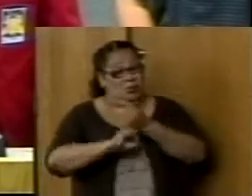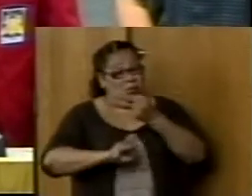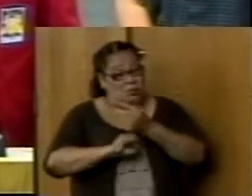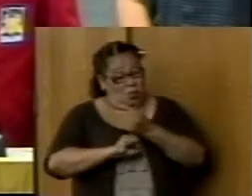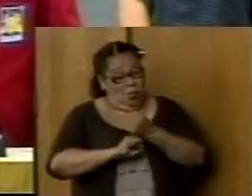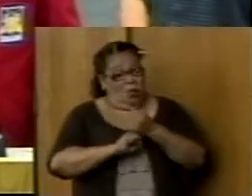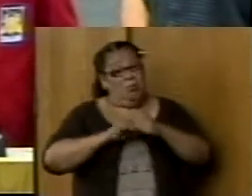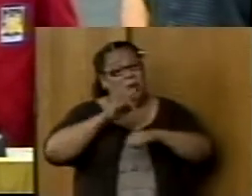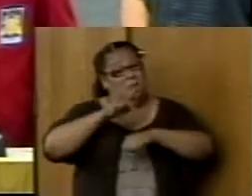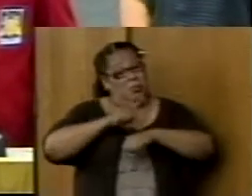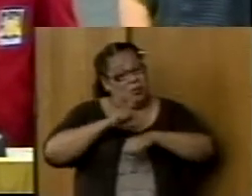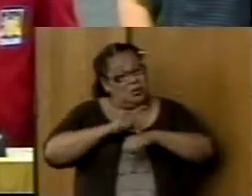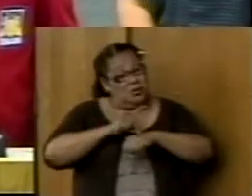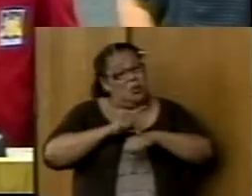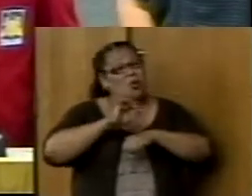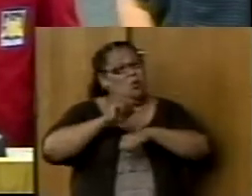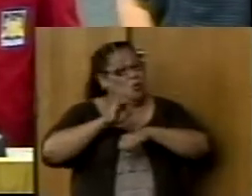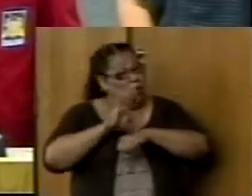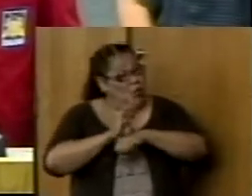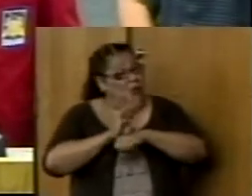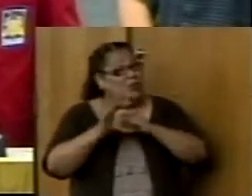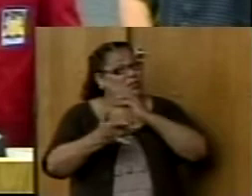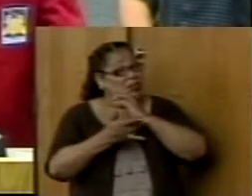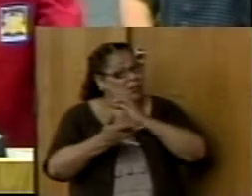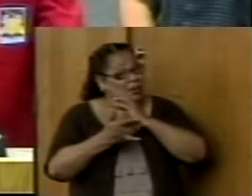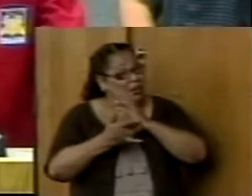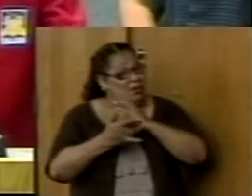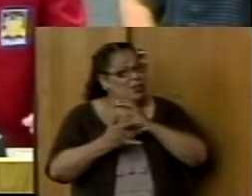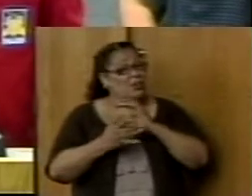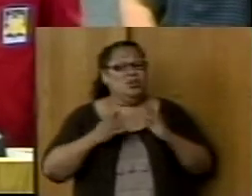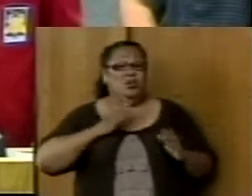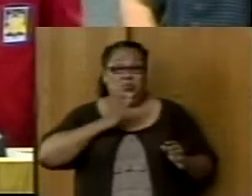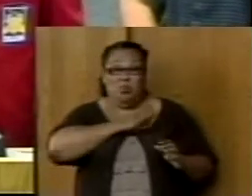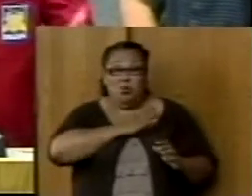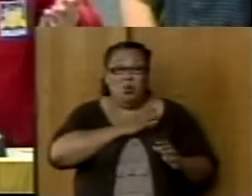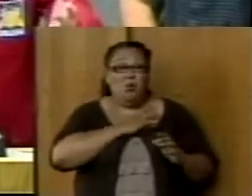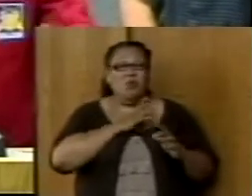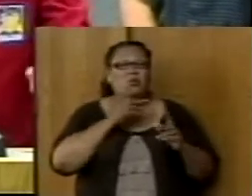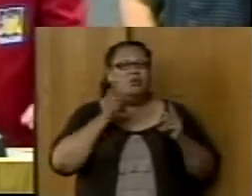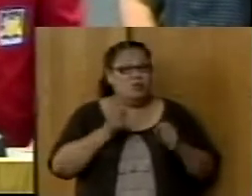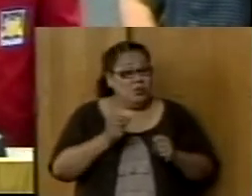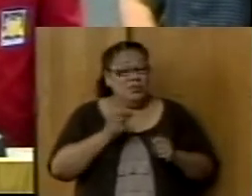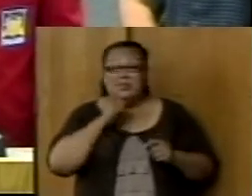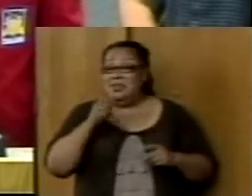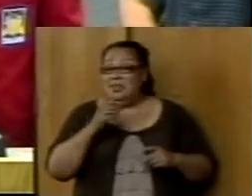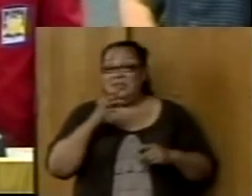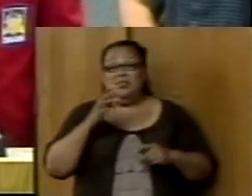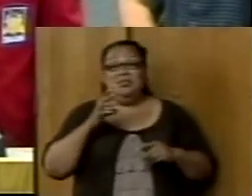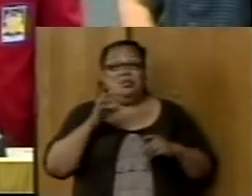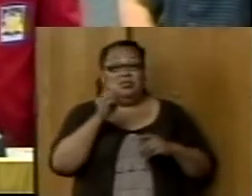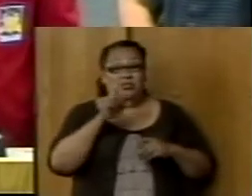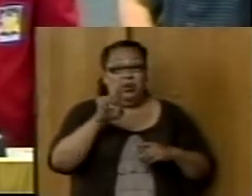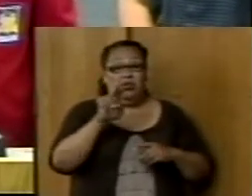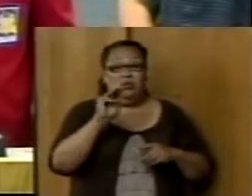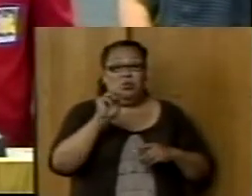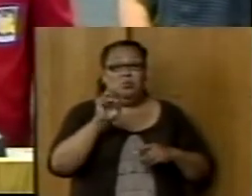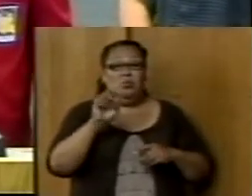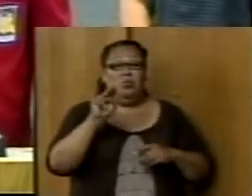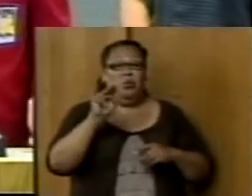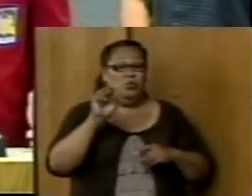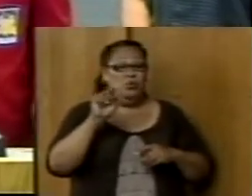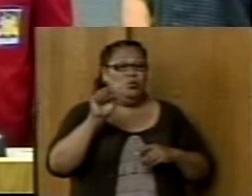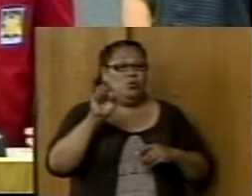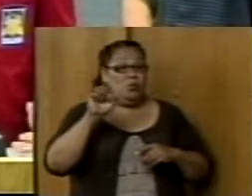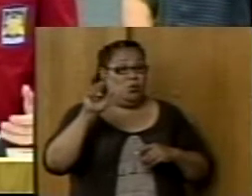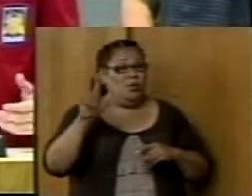my principal, the Career and Technology Department, our Board of Trustees, Dr. Montoya, I have